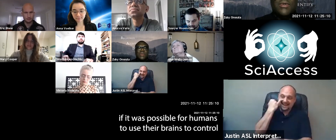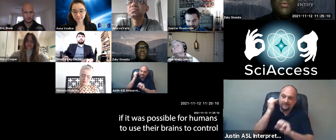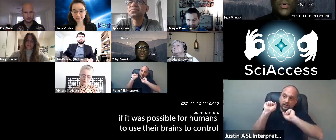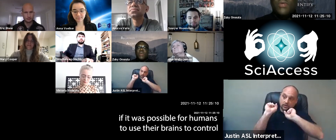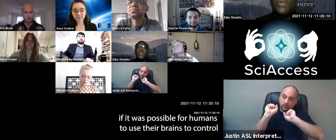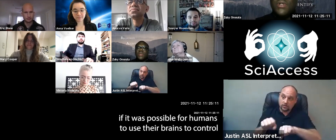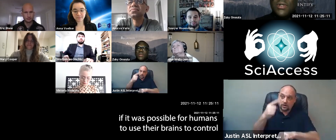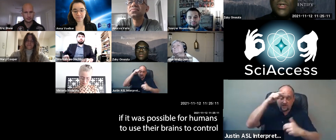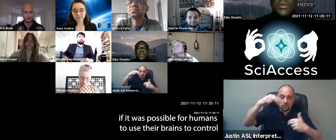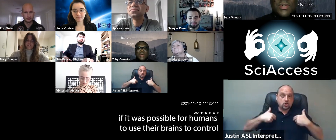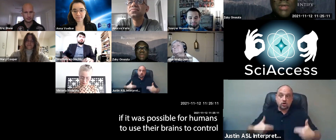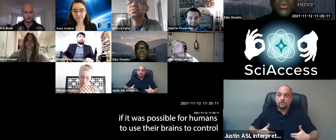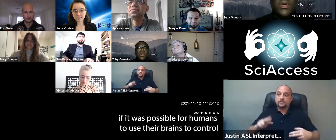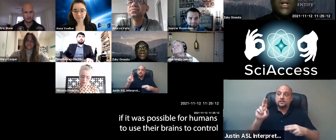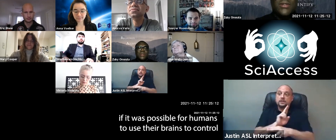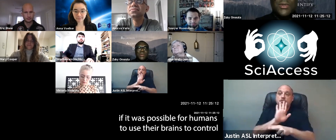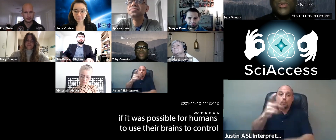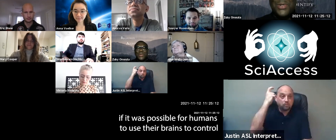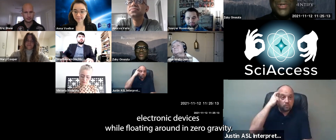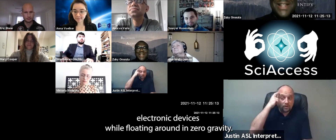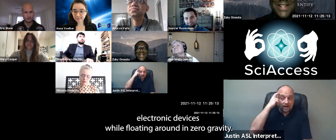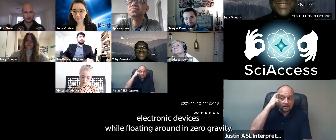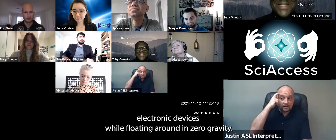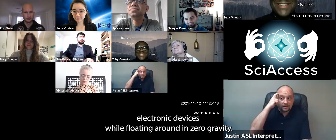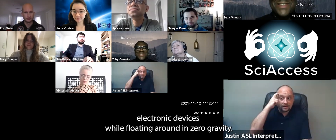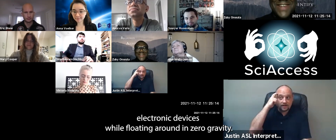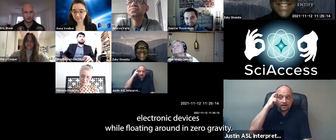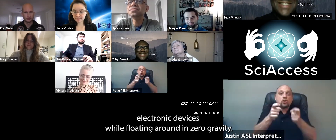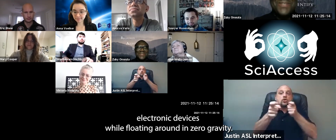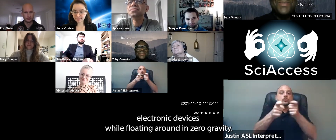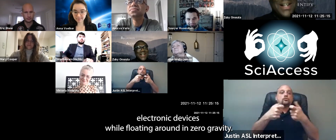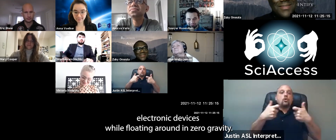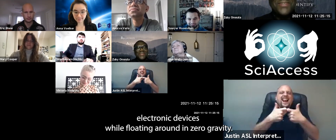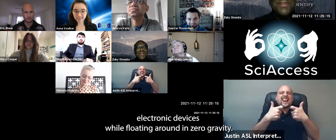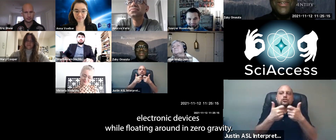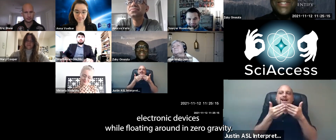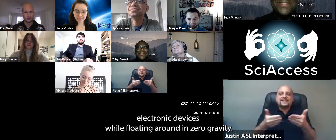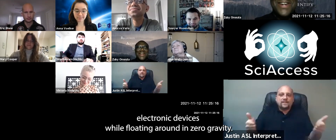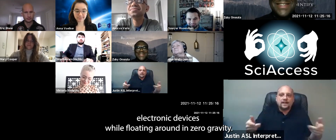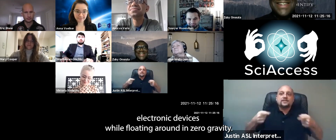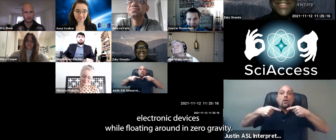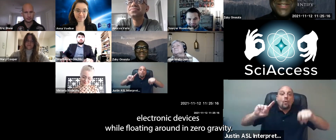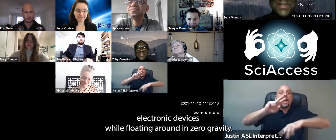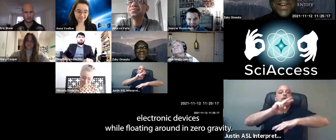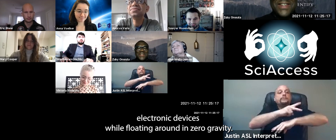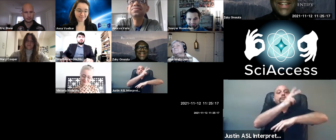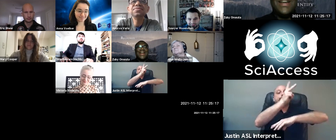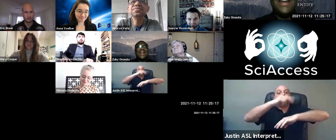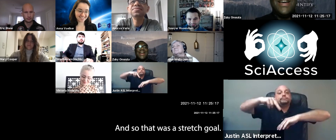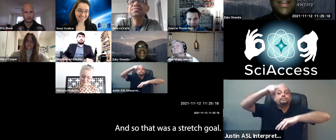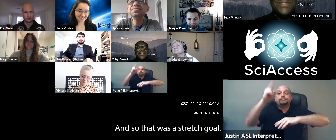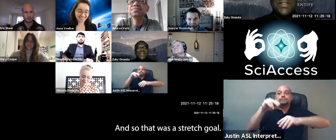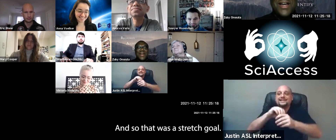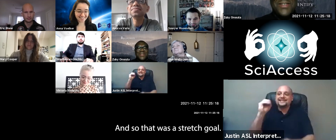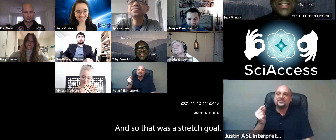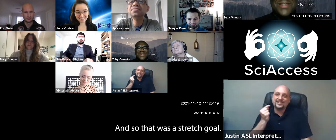possible for humans to use their brains to control electronic devices while floating around in zero gravity.